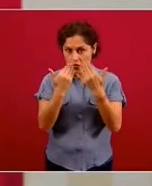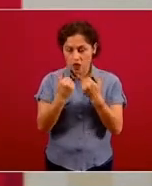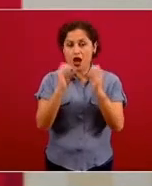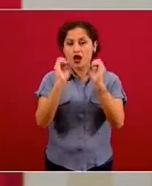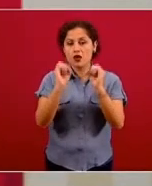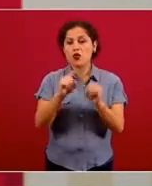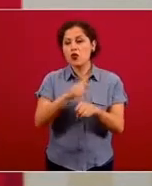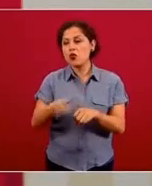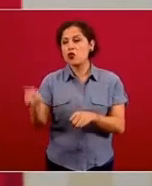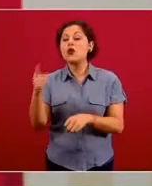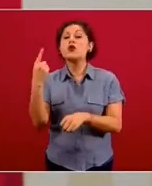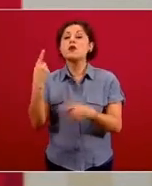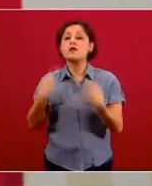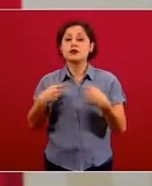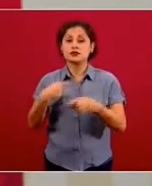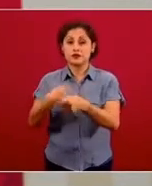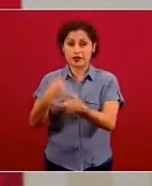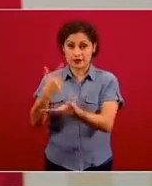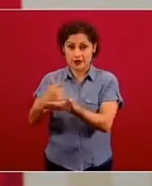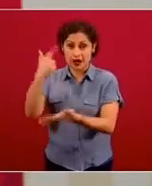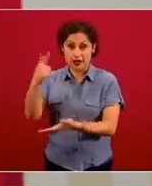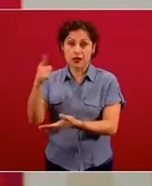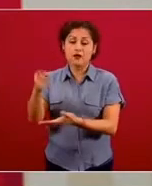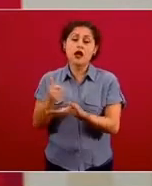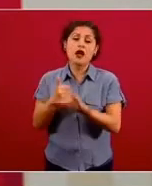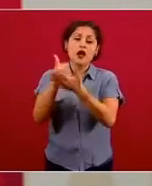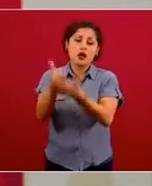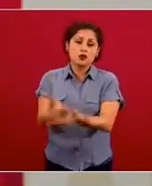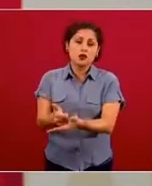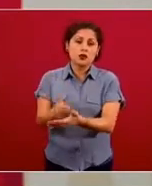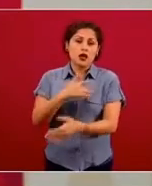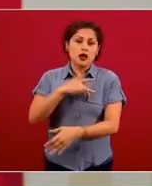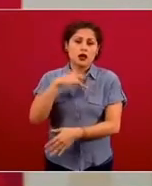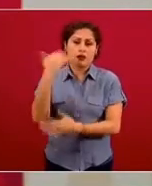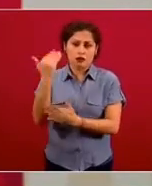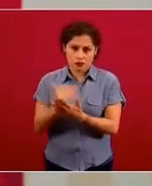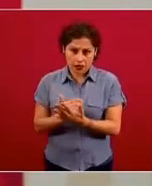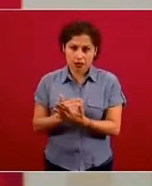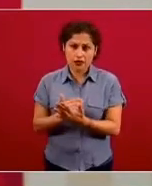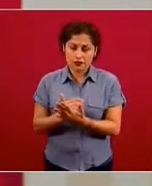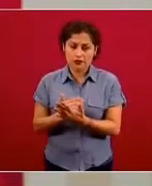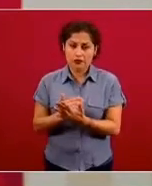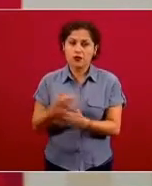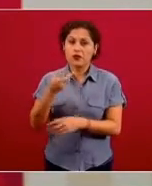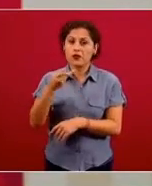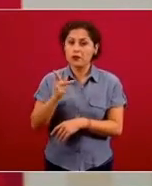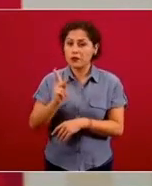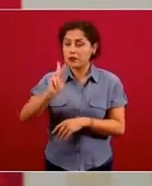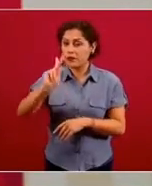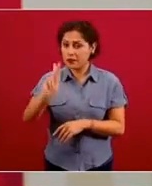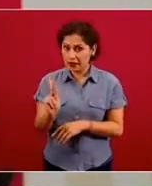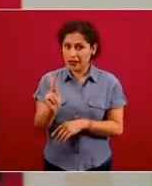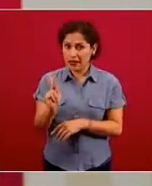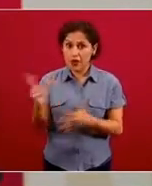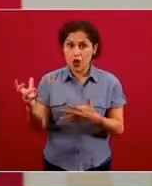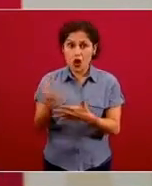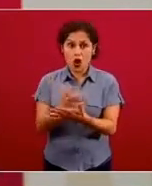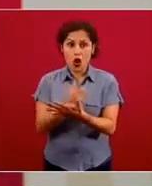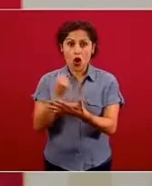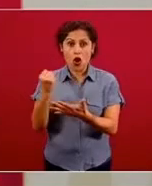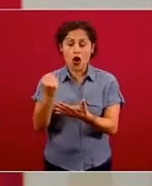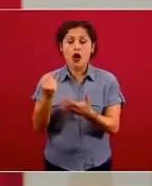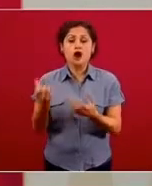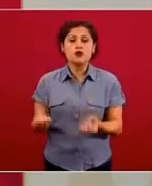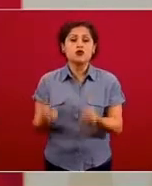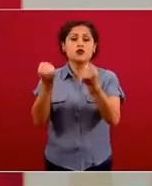So we've seen that even when the comparison between people who arrive at the hospital are not in critical condition and the people